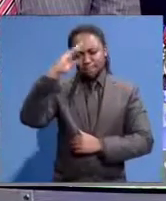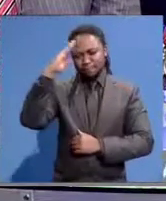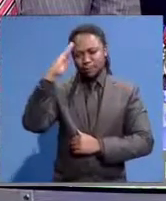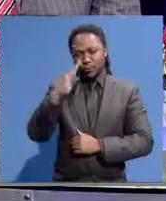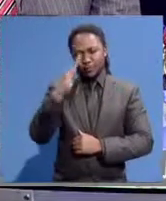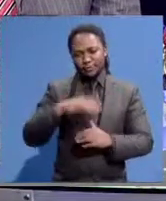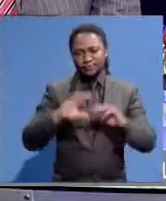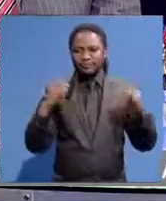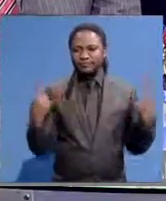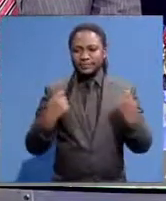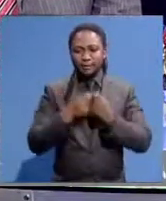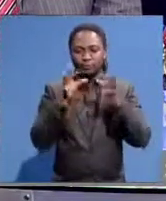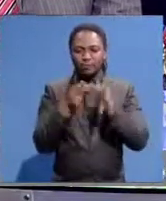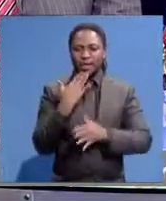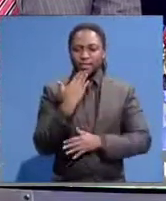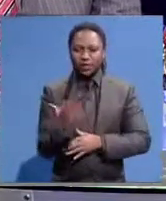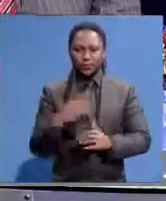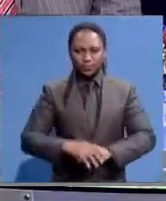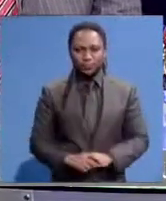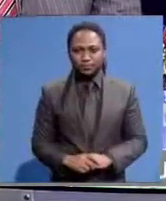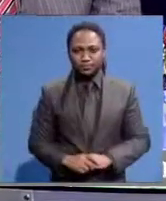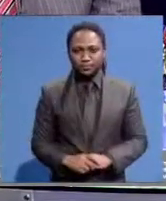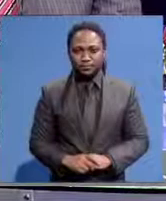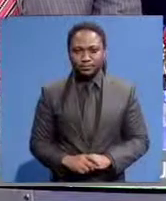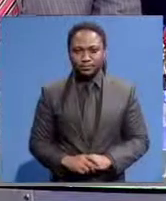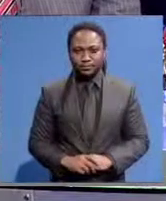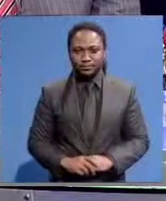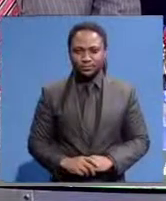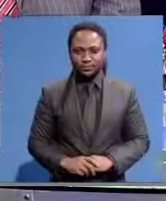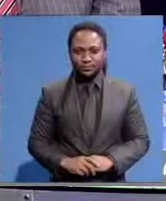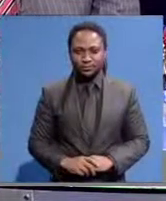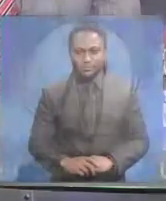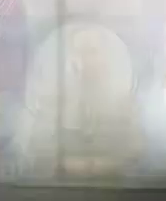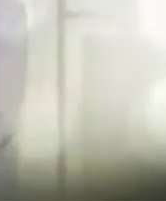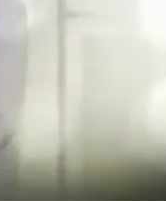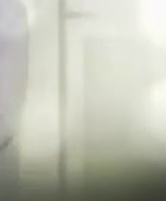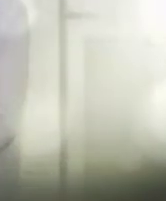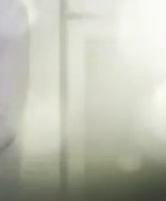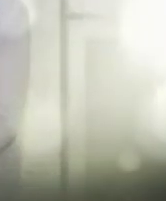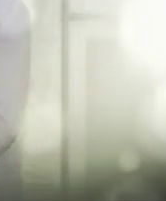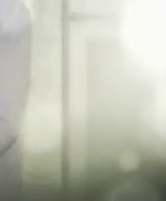to our team and our interpreters. Good night. Have a good night. Our interpreters